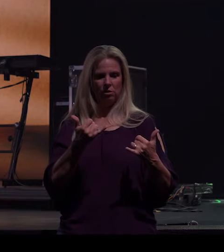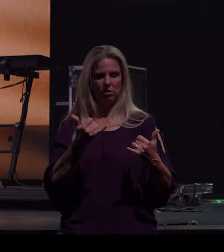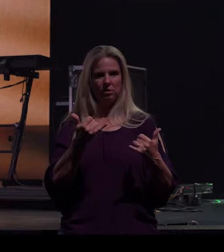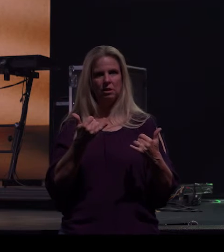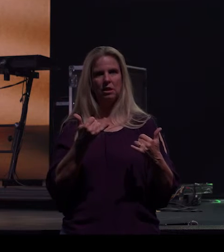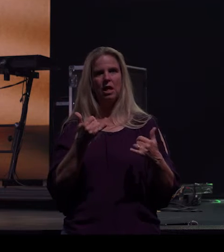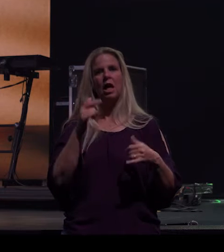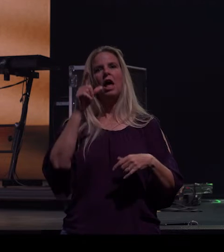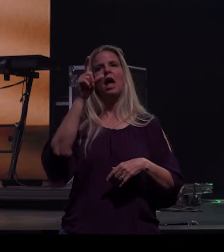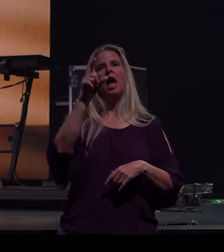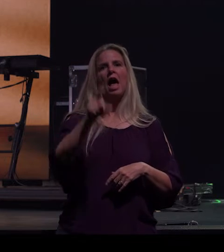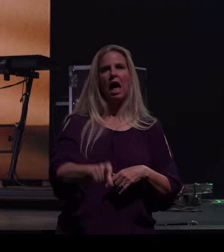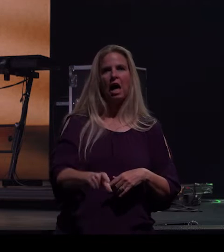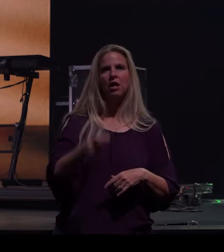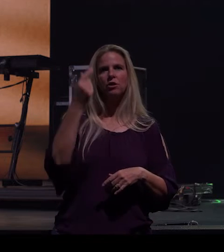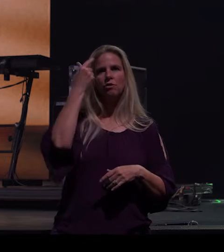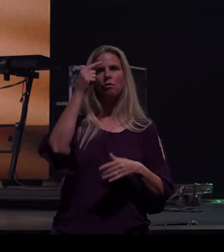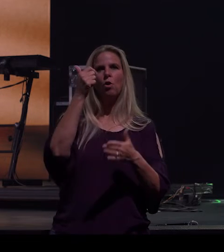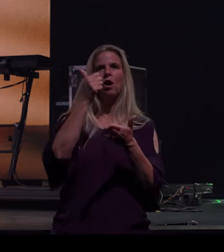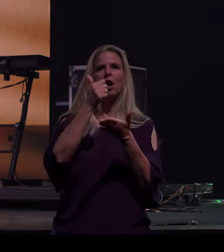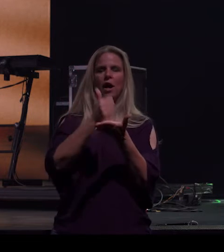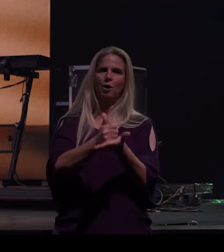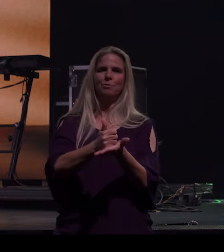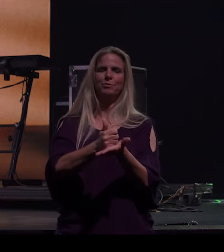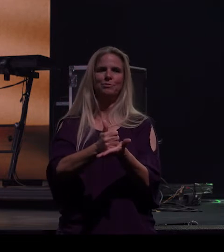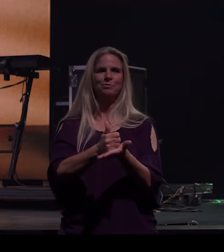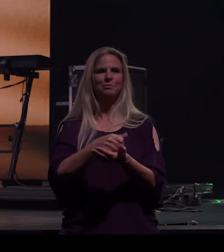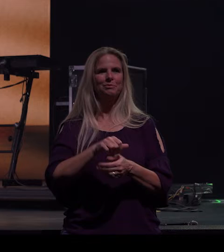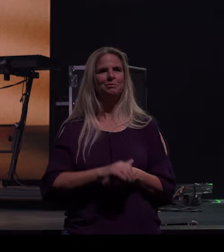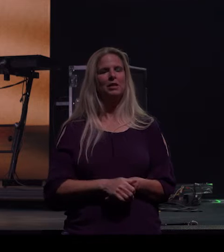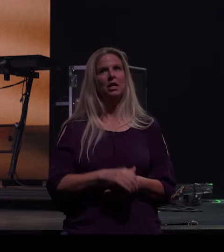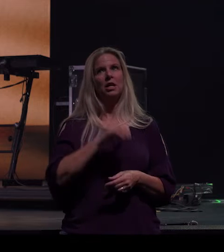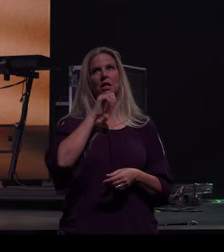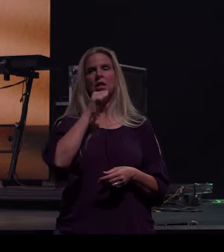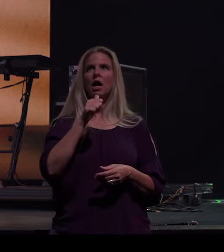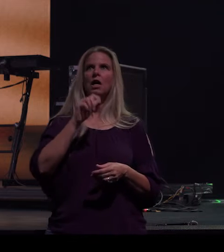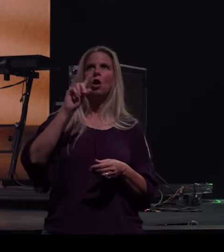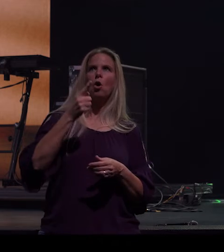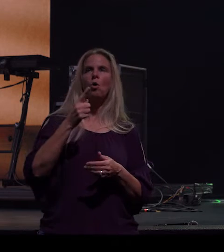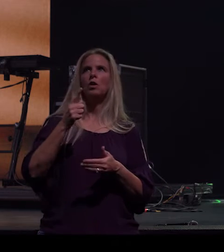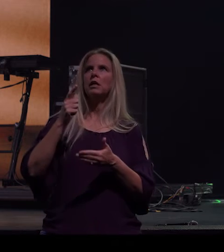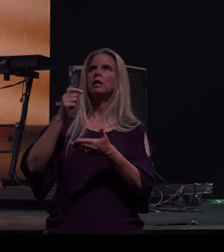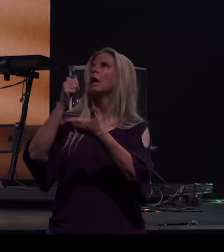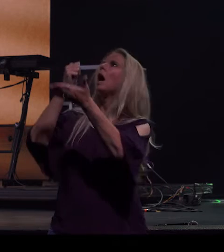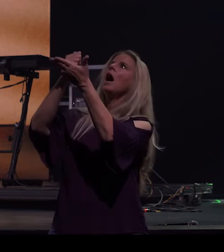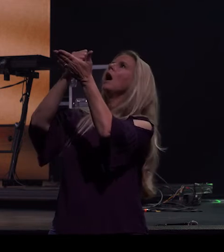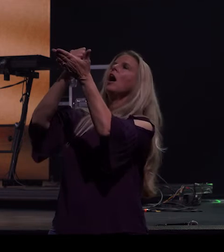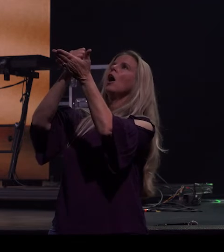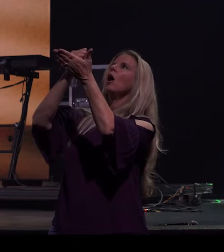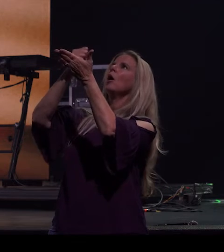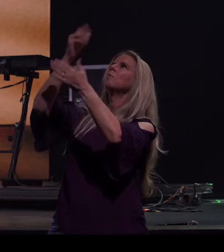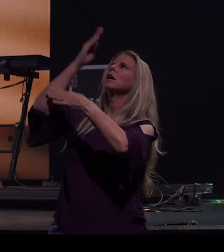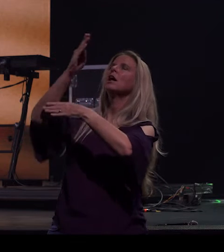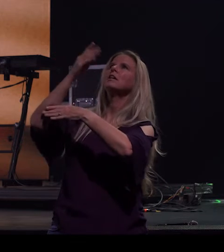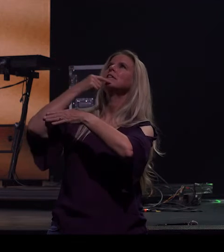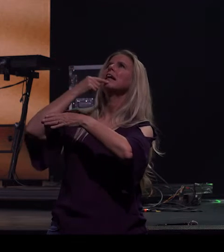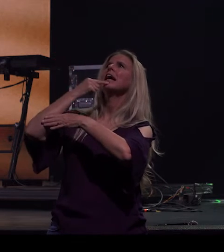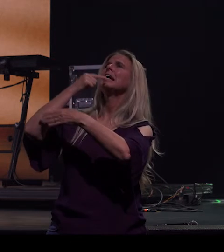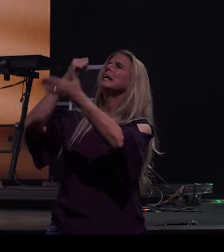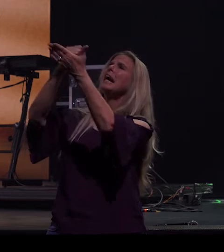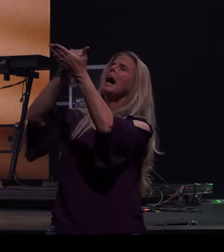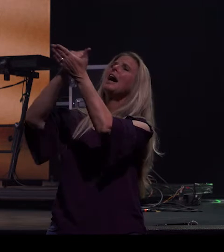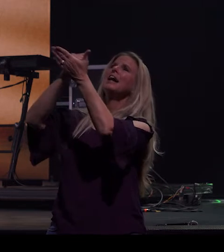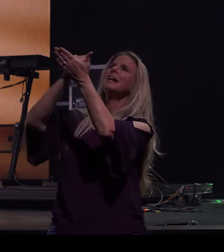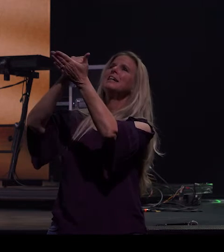ask for help. And I'm not just talking about asking for help from God. I feel like a lot of us do that. We cry out, God, help me, help